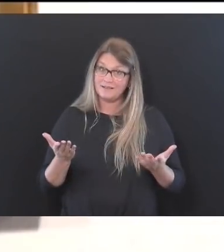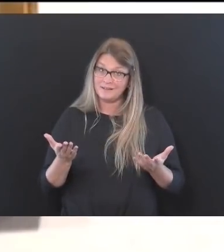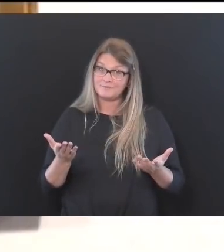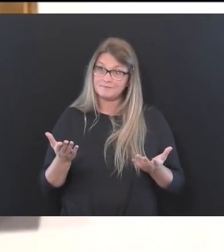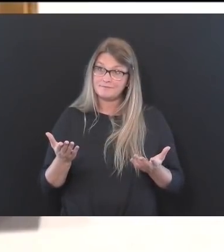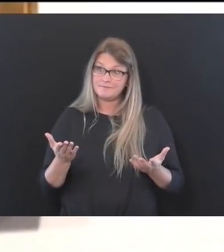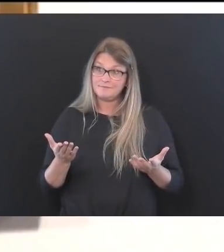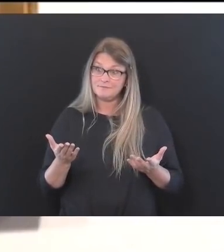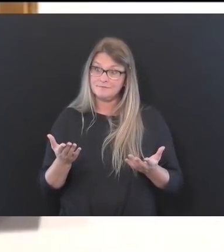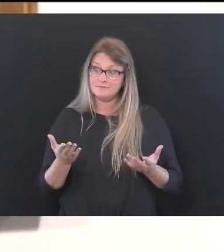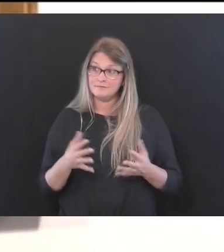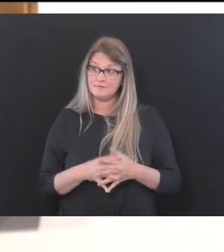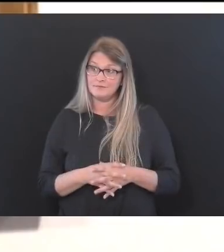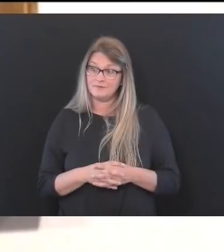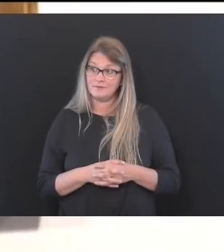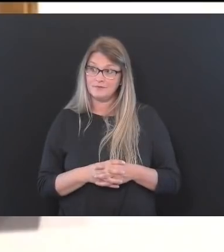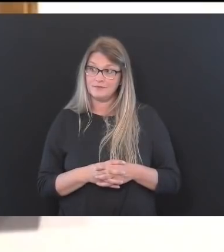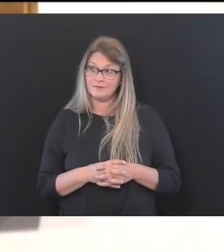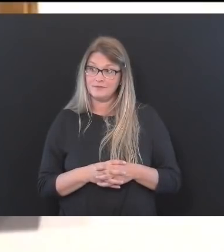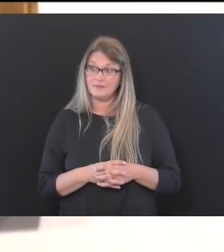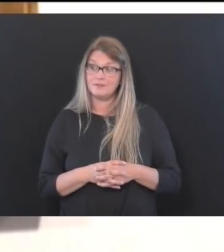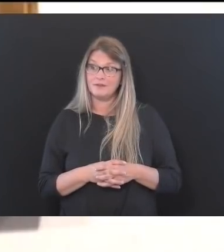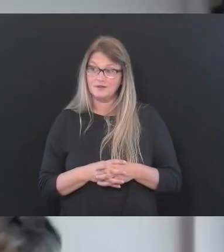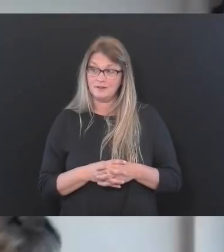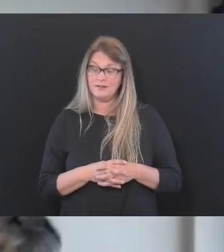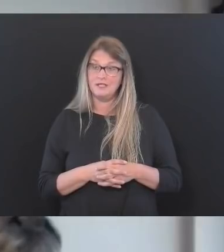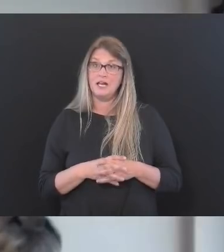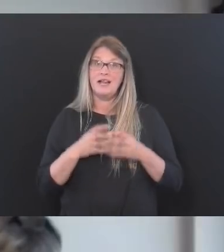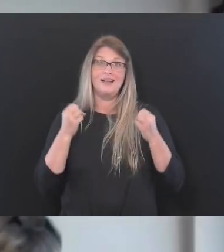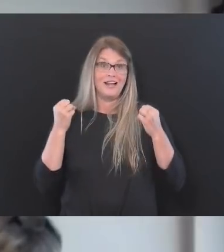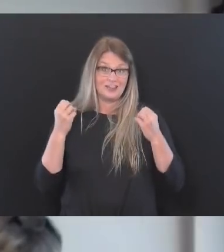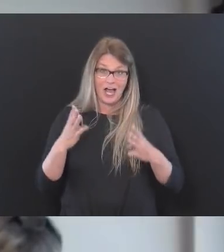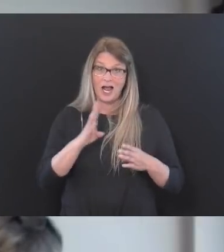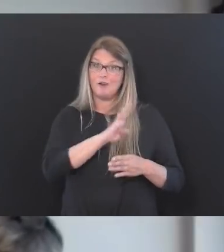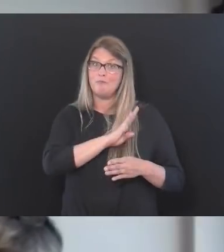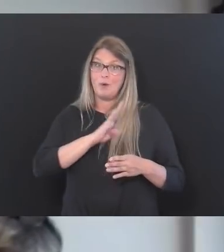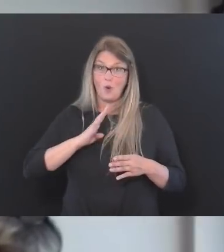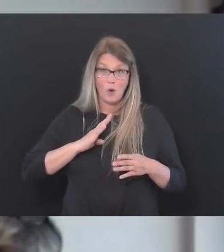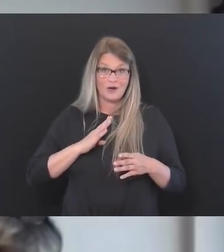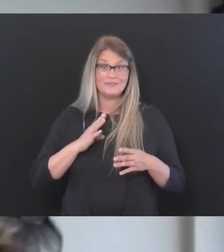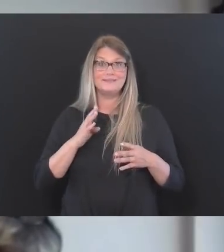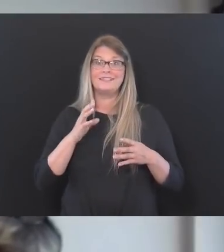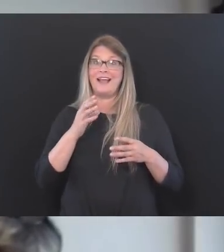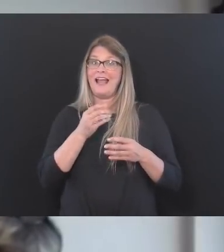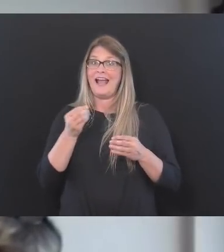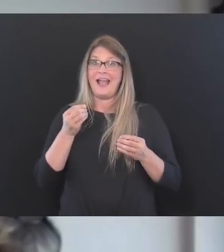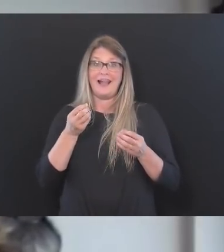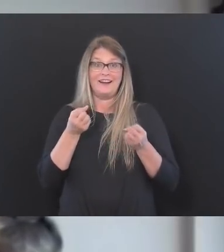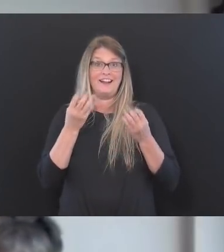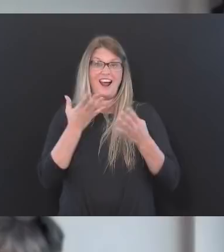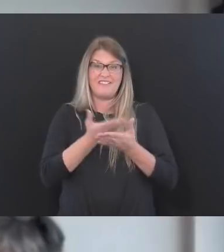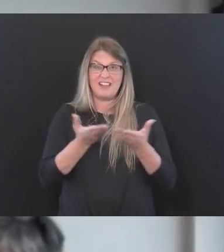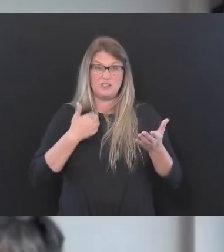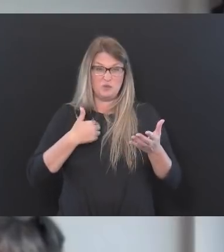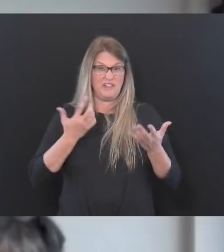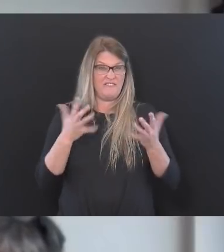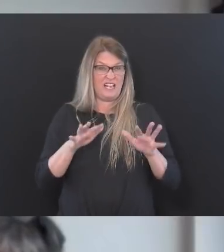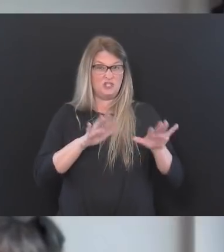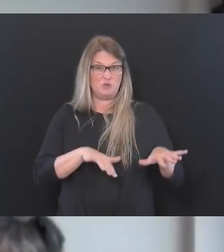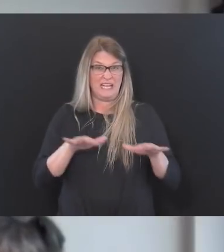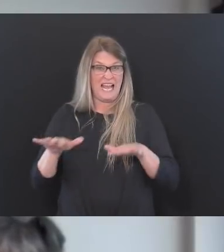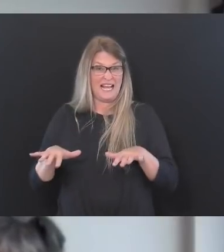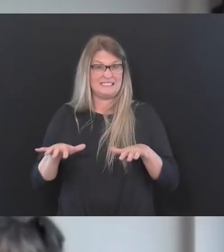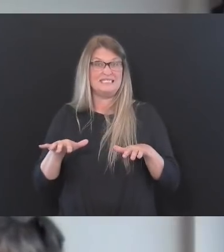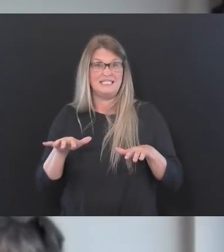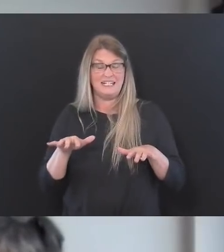boards and a lot of federal requirements and regulations that are being relaxed in this pandemic. And the reason for that is simply